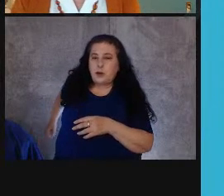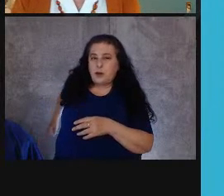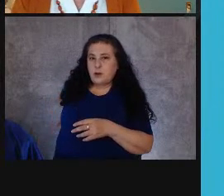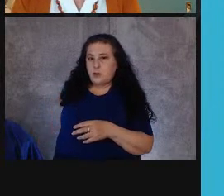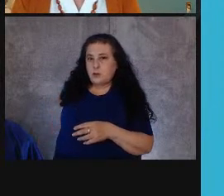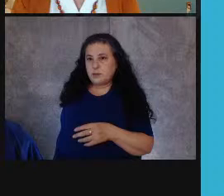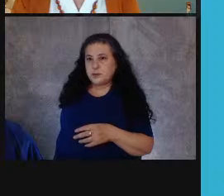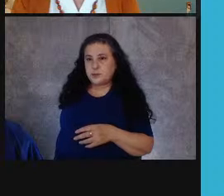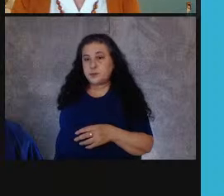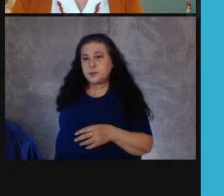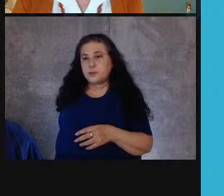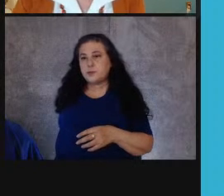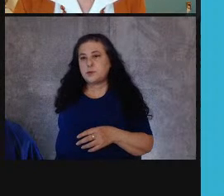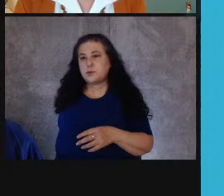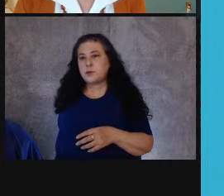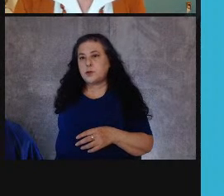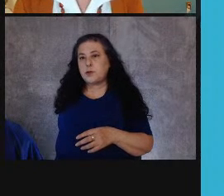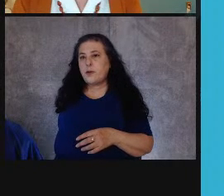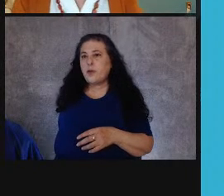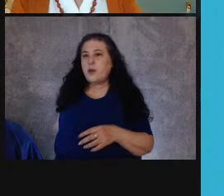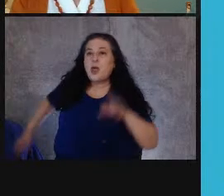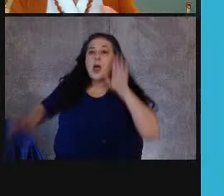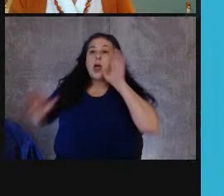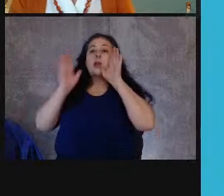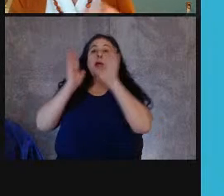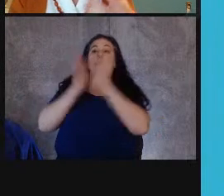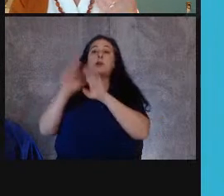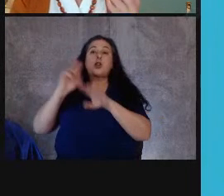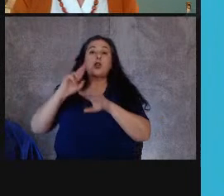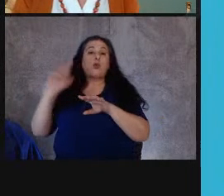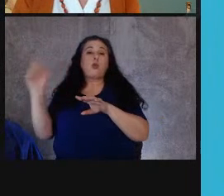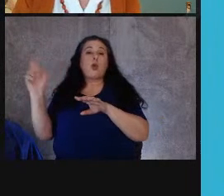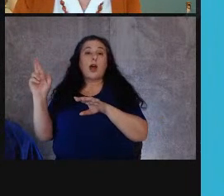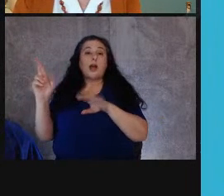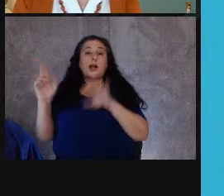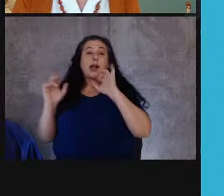have on the right here is from Illinois Health News. This